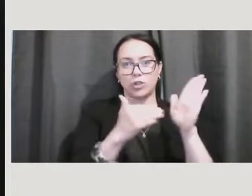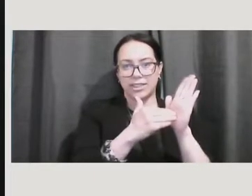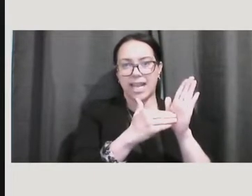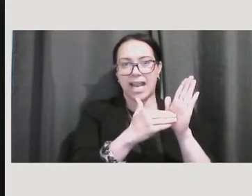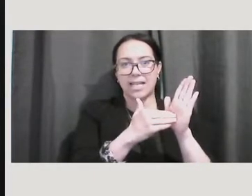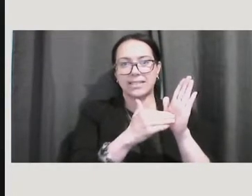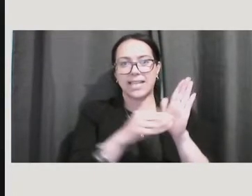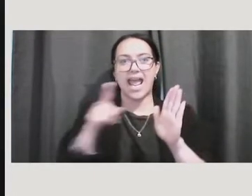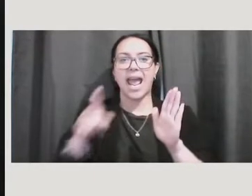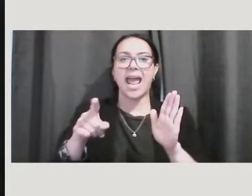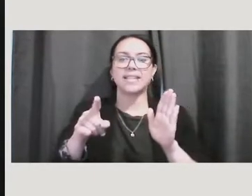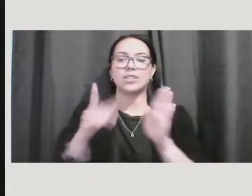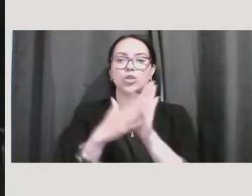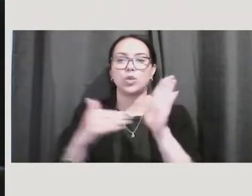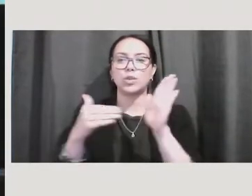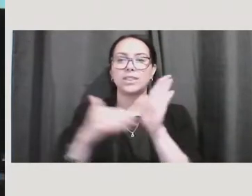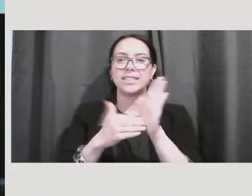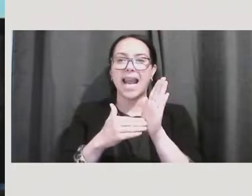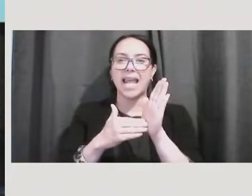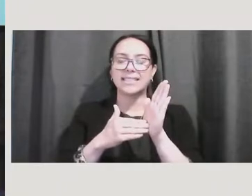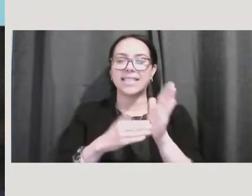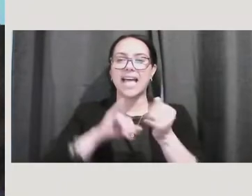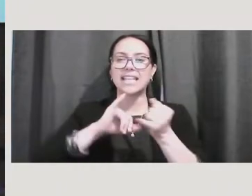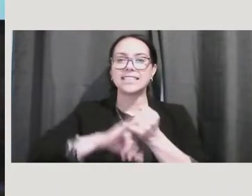that thank you foreign